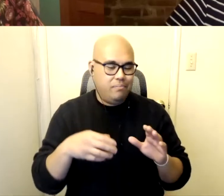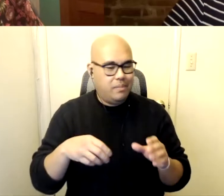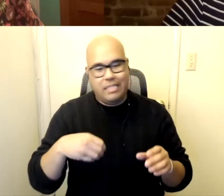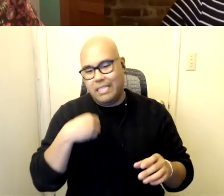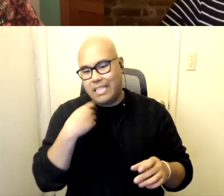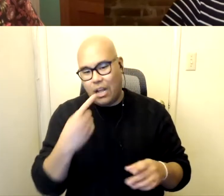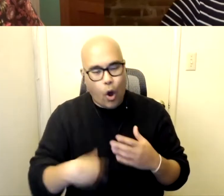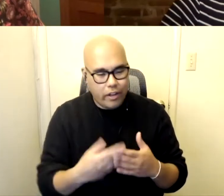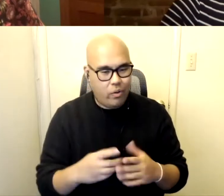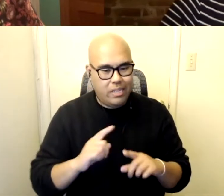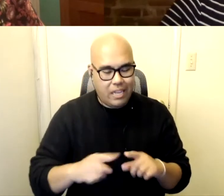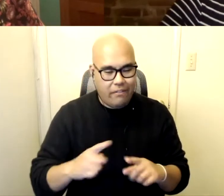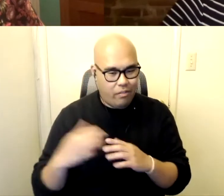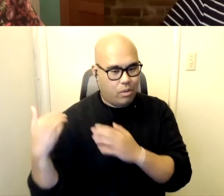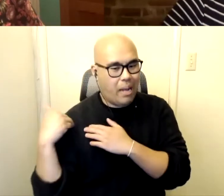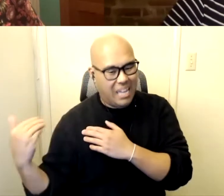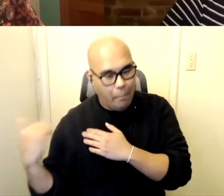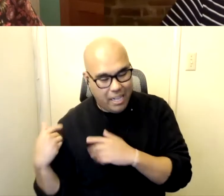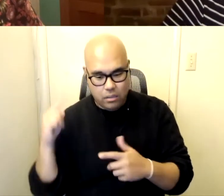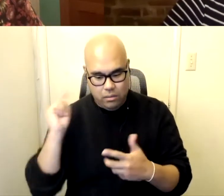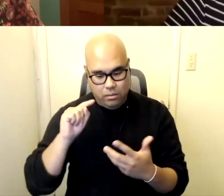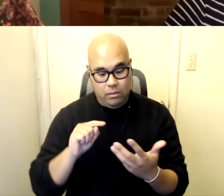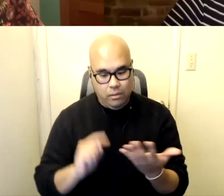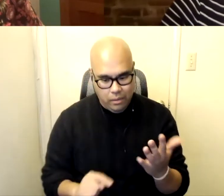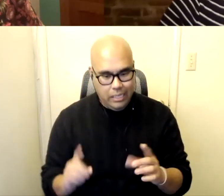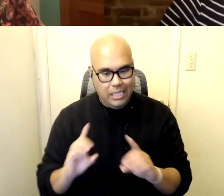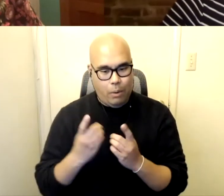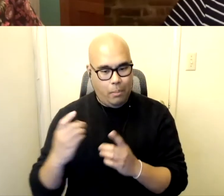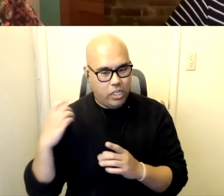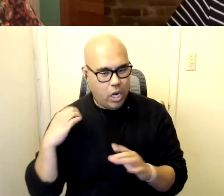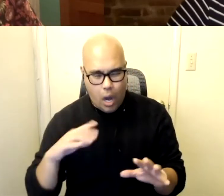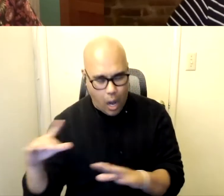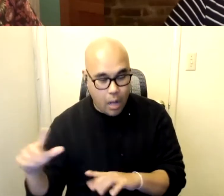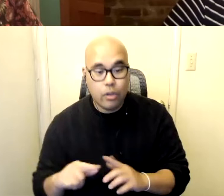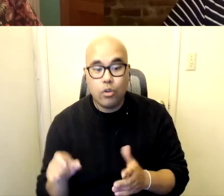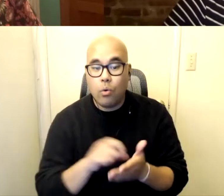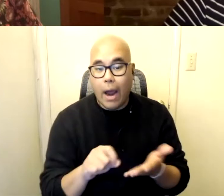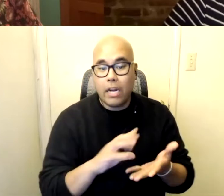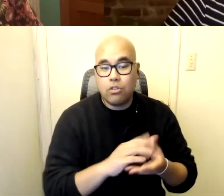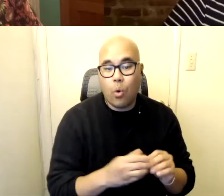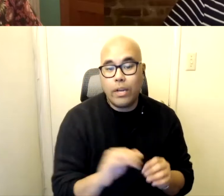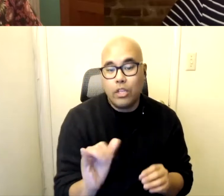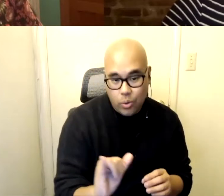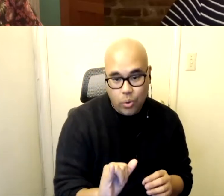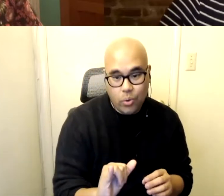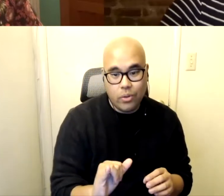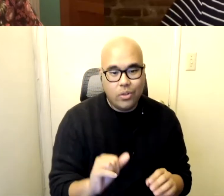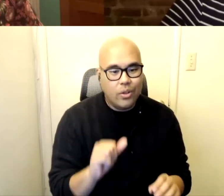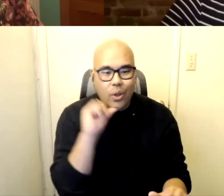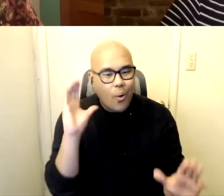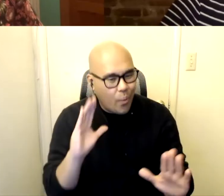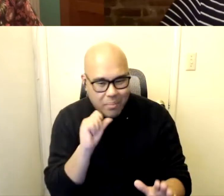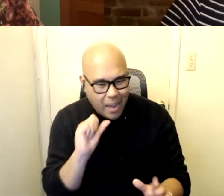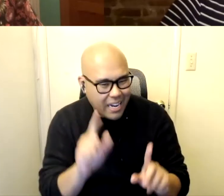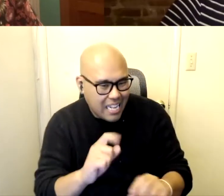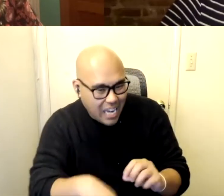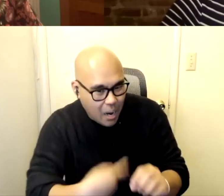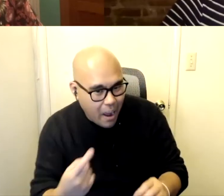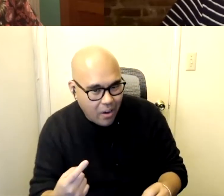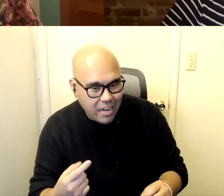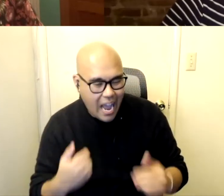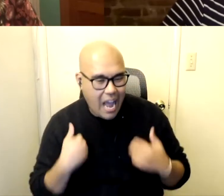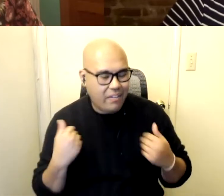but you wear a lot of them, and you're also a writer of novels and short stories. So don't worry, I'm not going to ask some question about having it